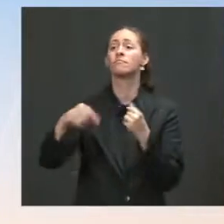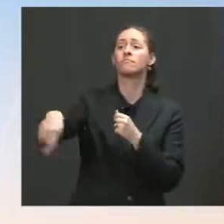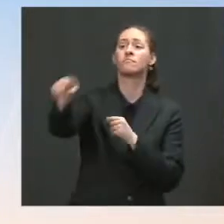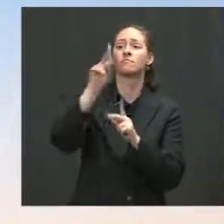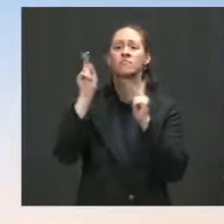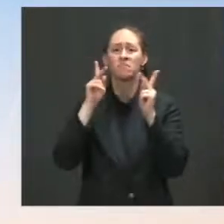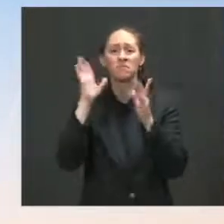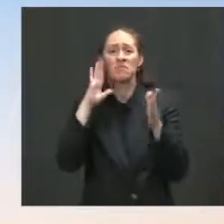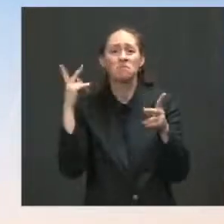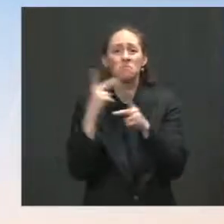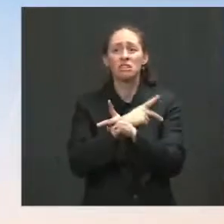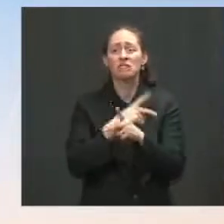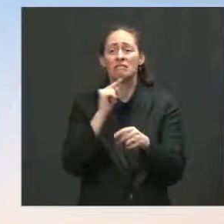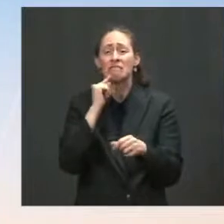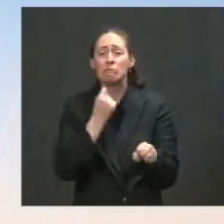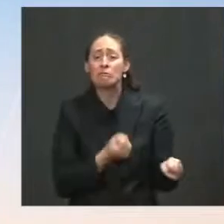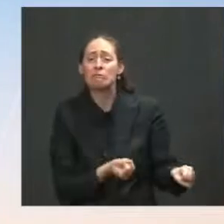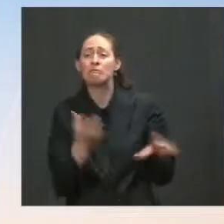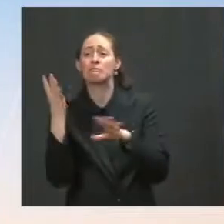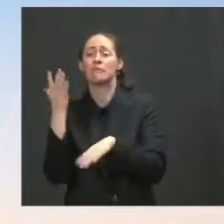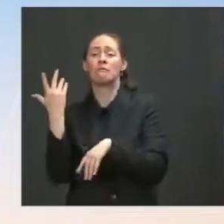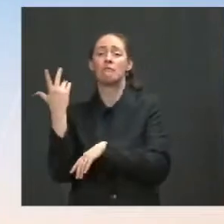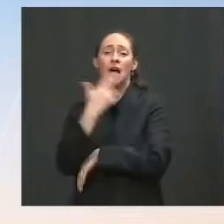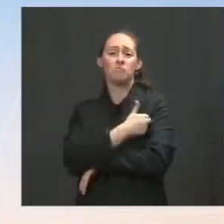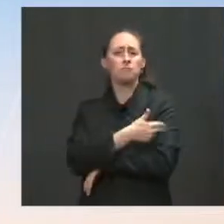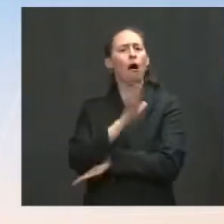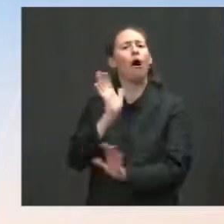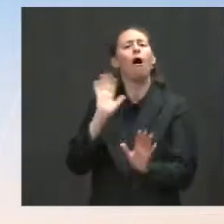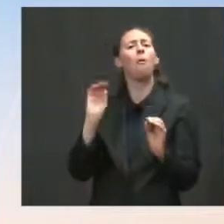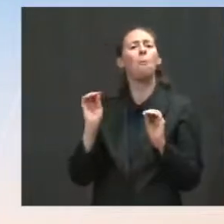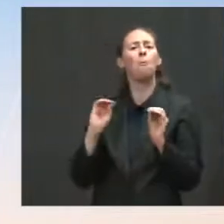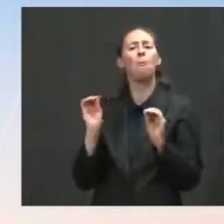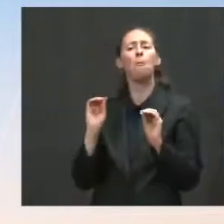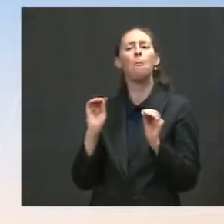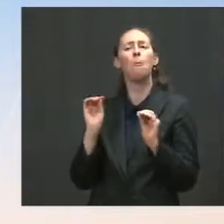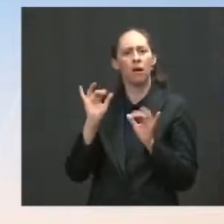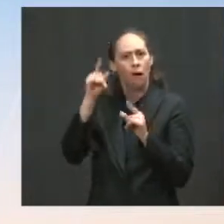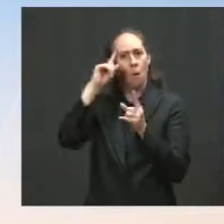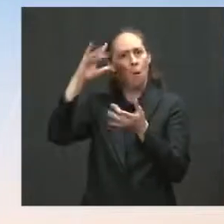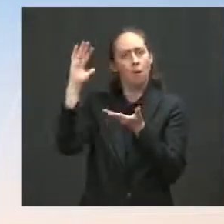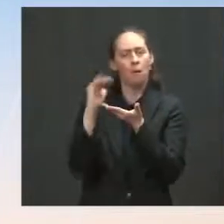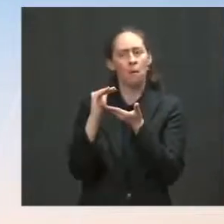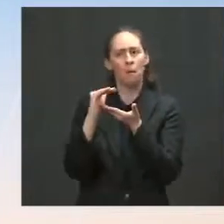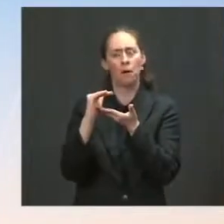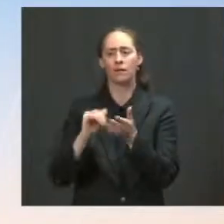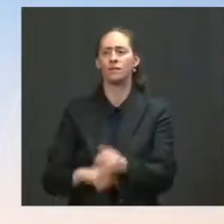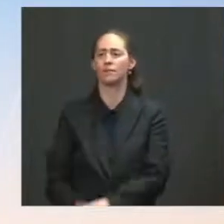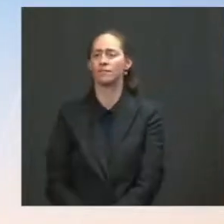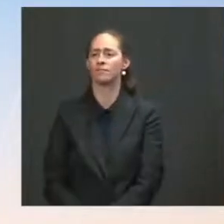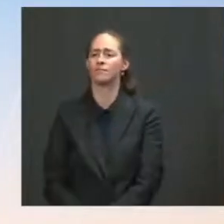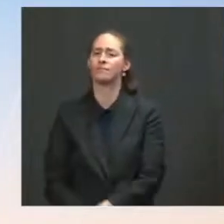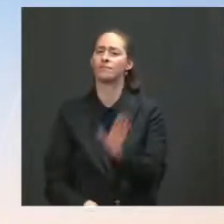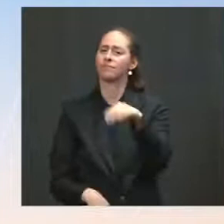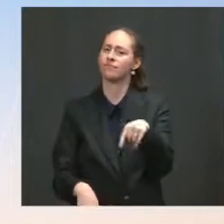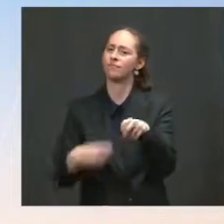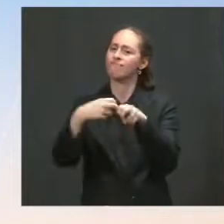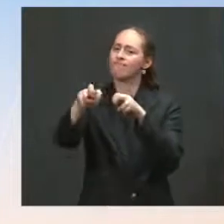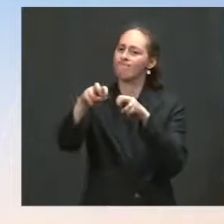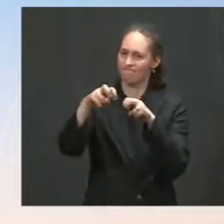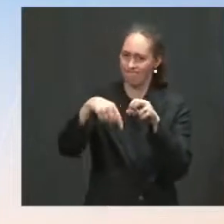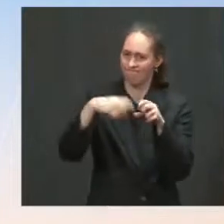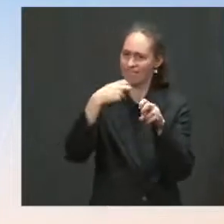But yes, we know that it is a challenge, and fighting a pandemic and communicating about it is a challenge.